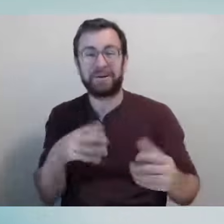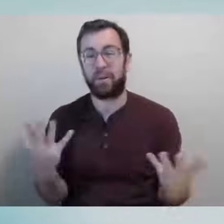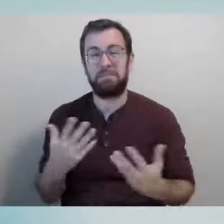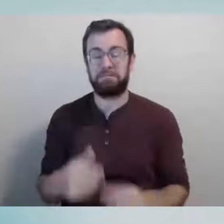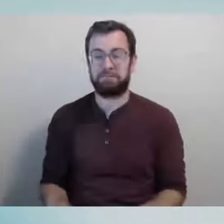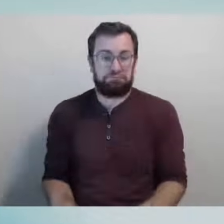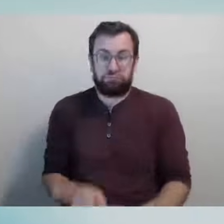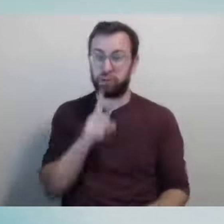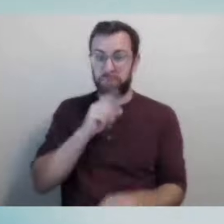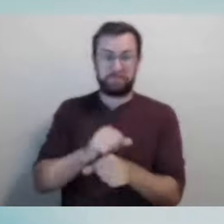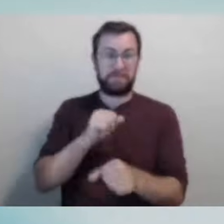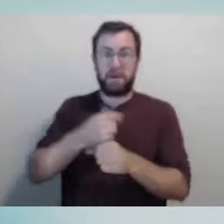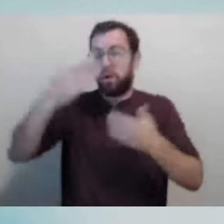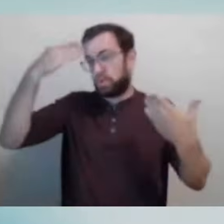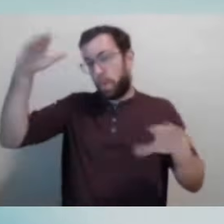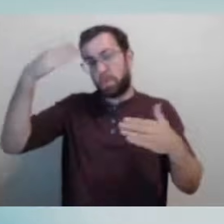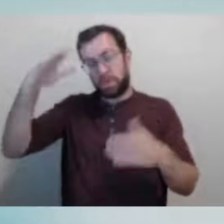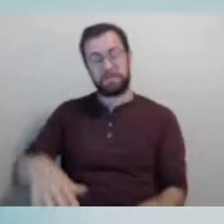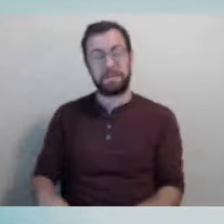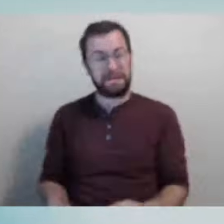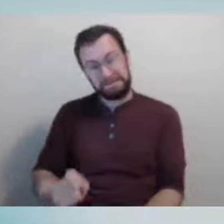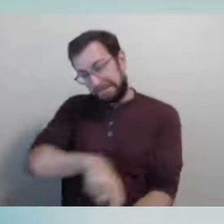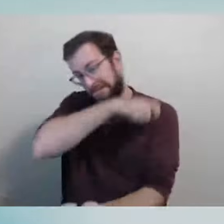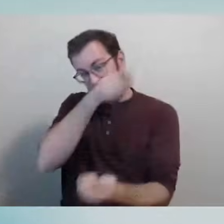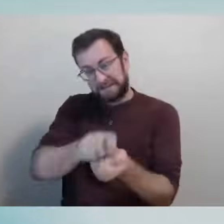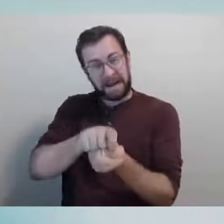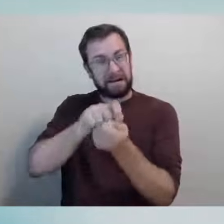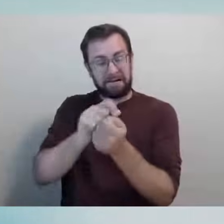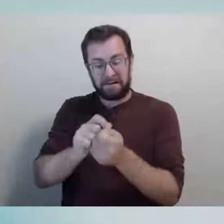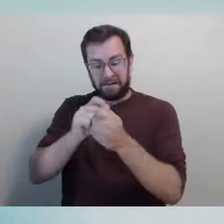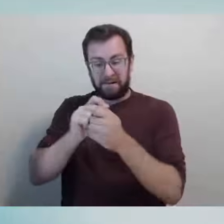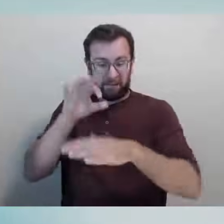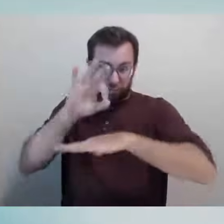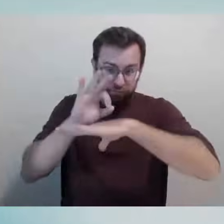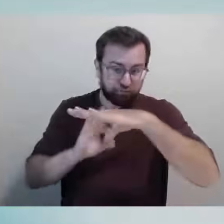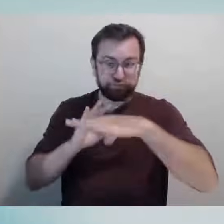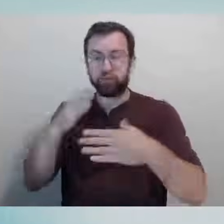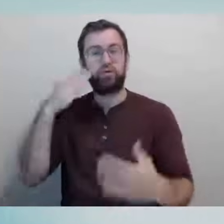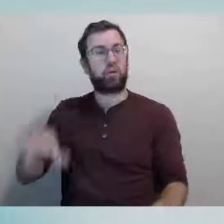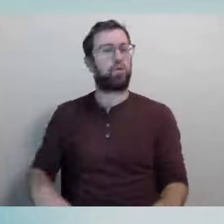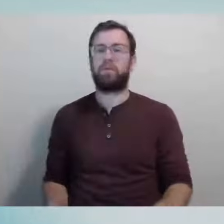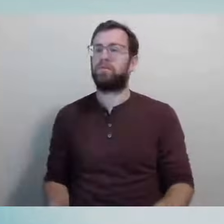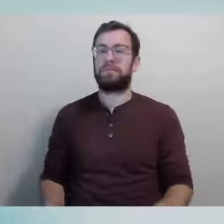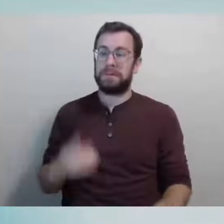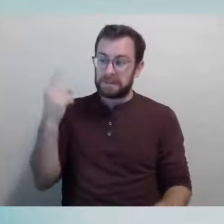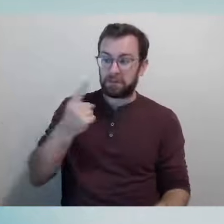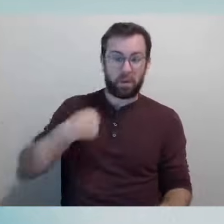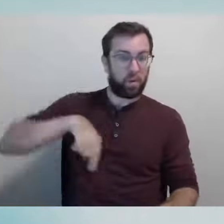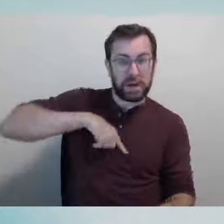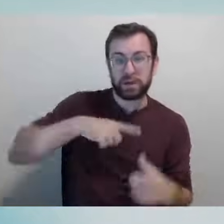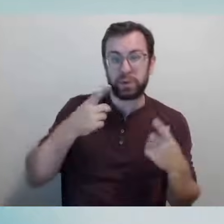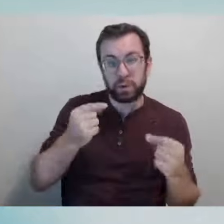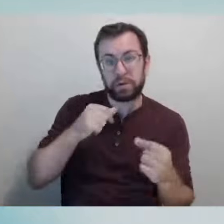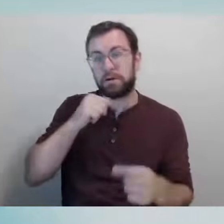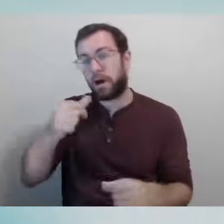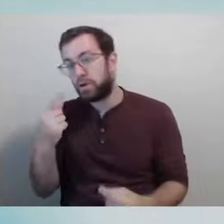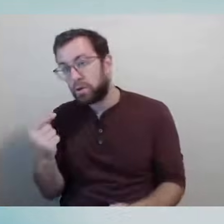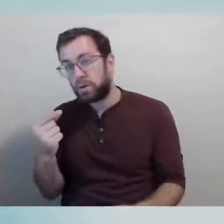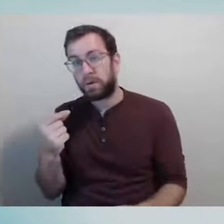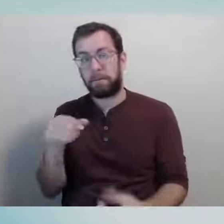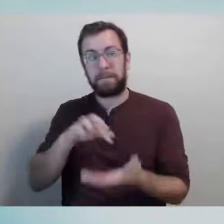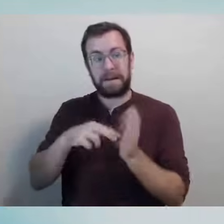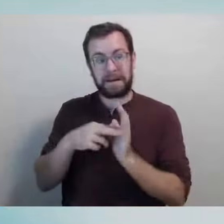know an exact formula or something that you and I do or not do, that as a